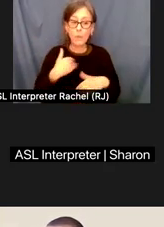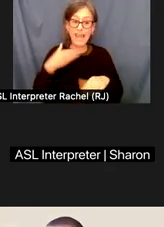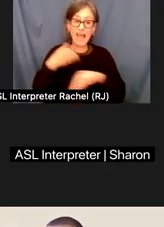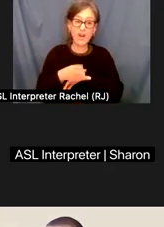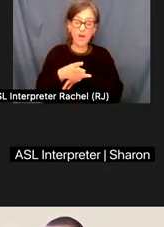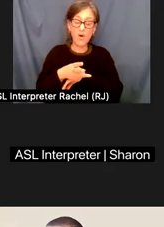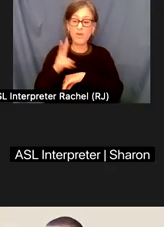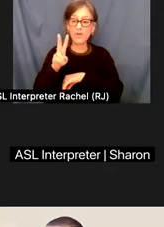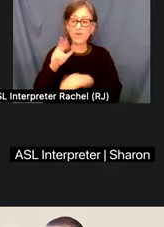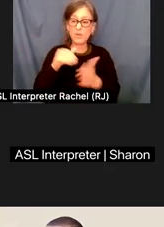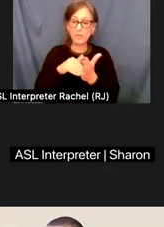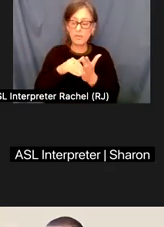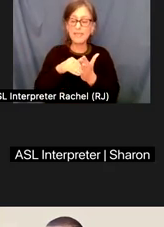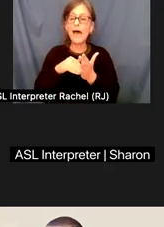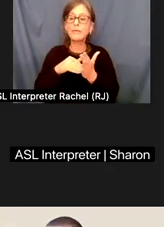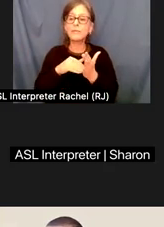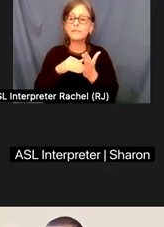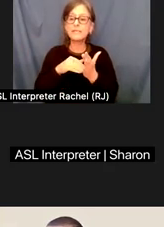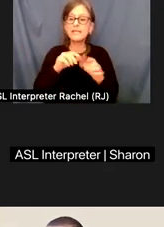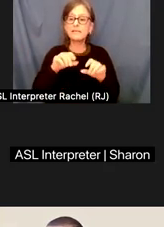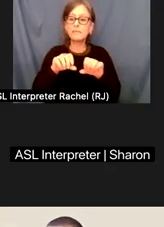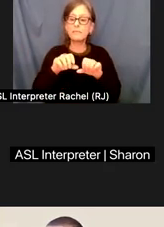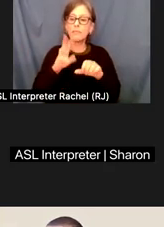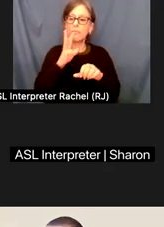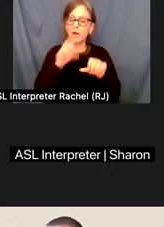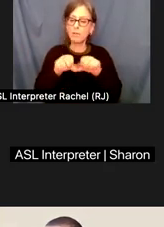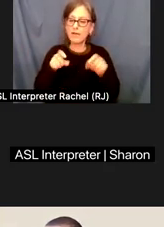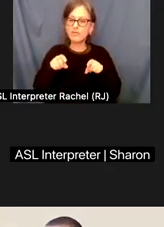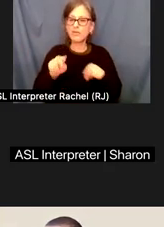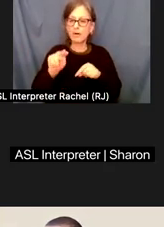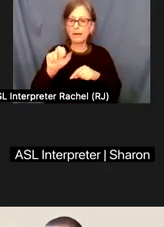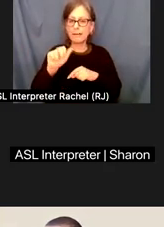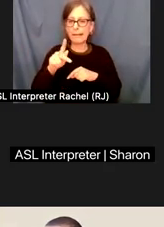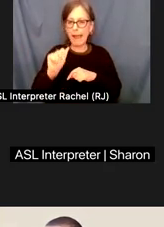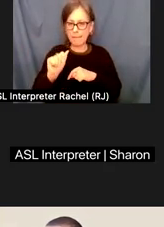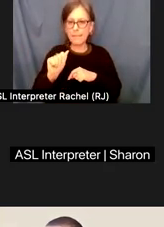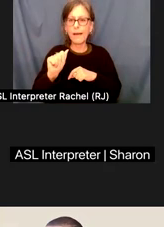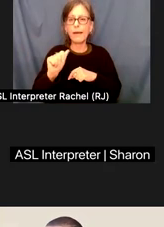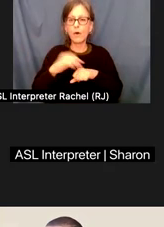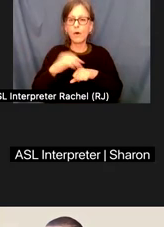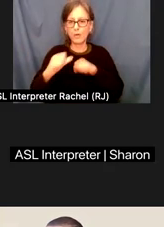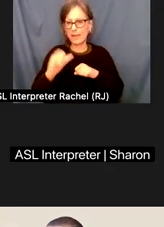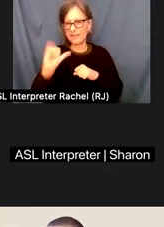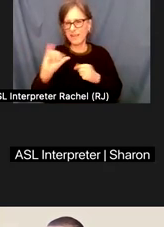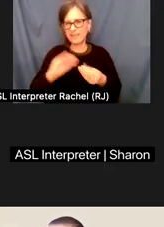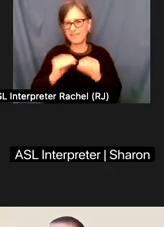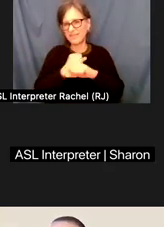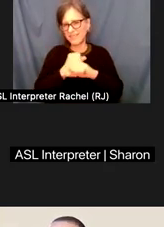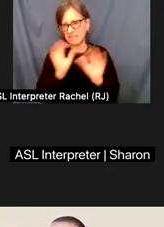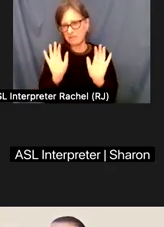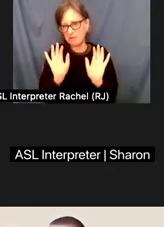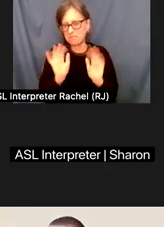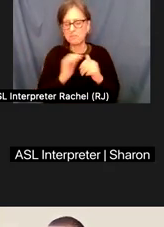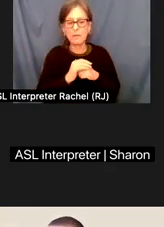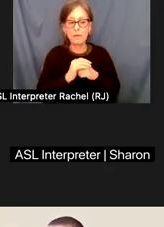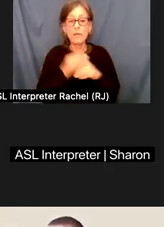and sewer breaks during the Napa earthquake, just as an FYI for a statistic for everybody. And